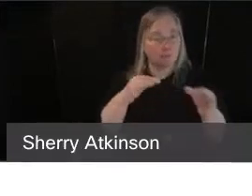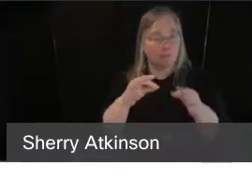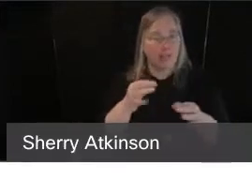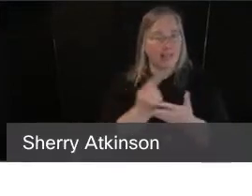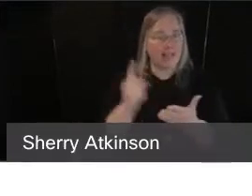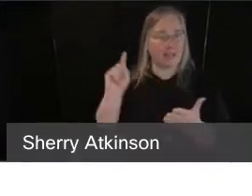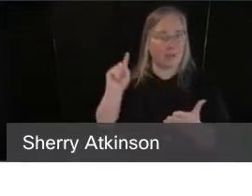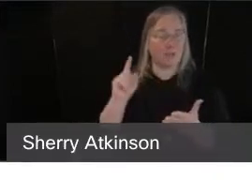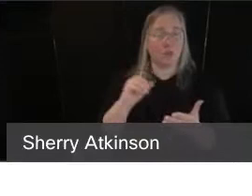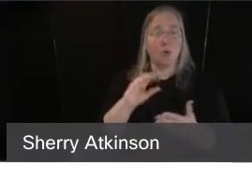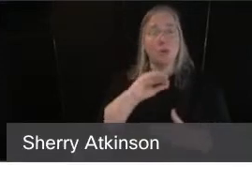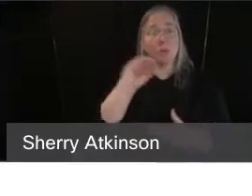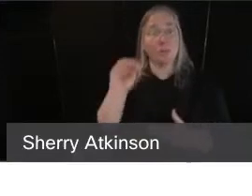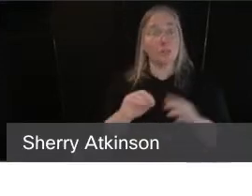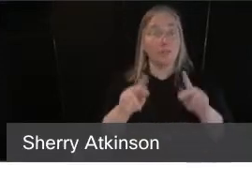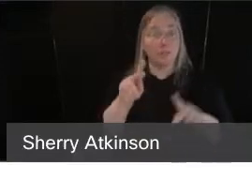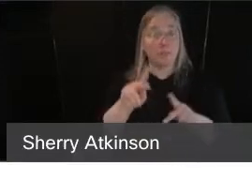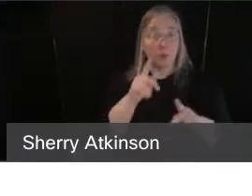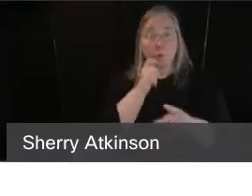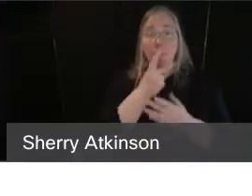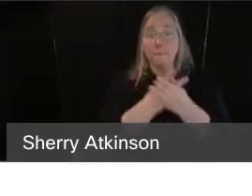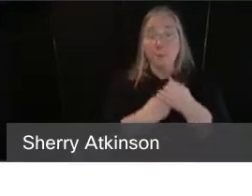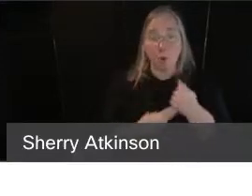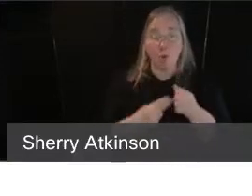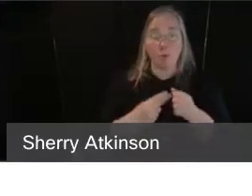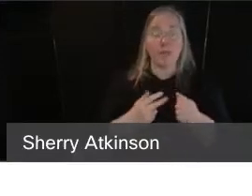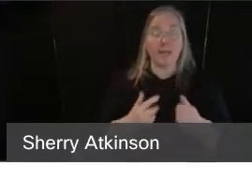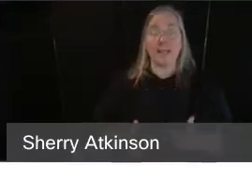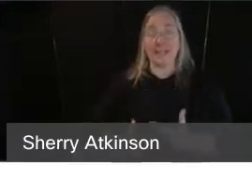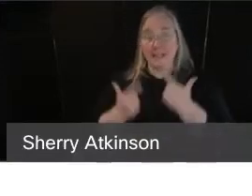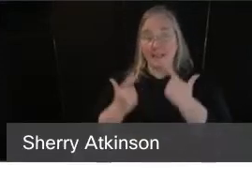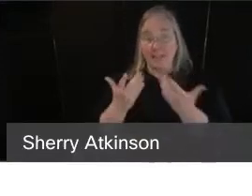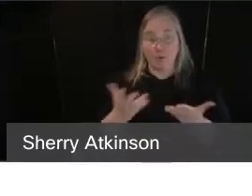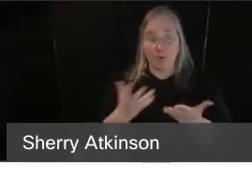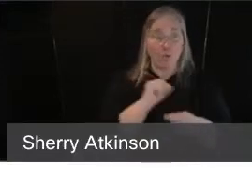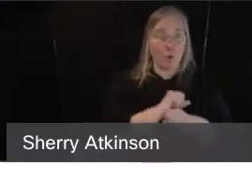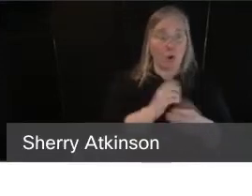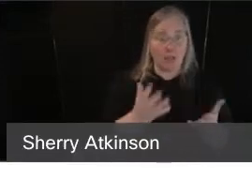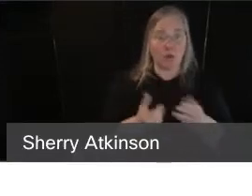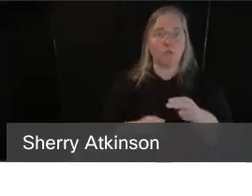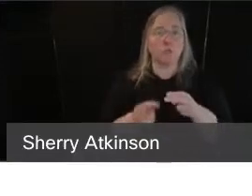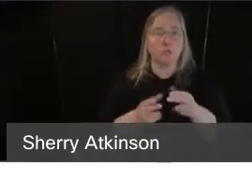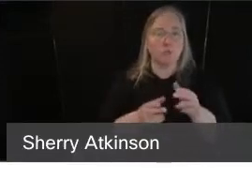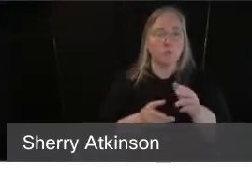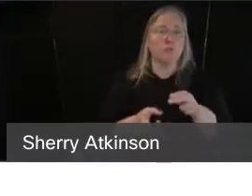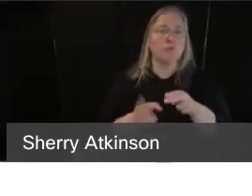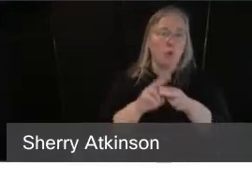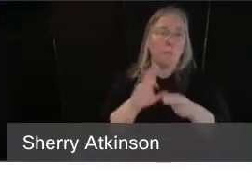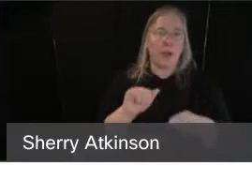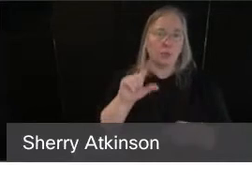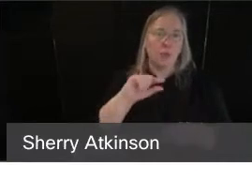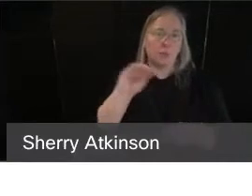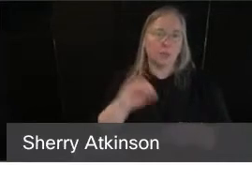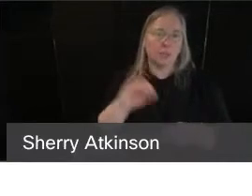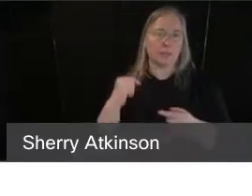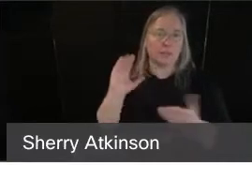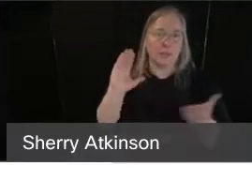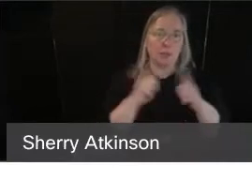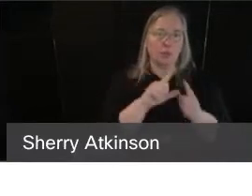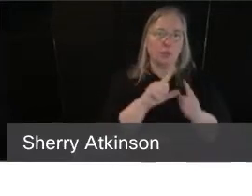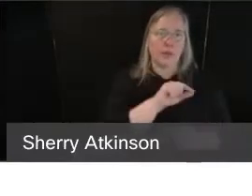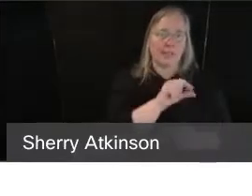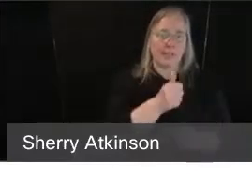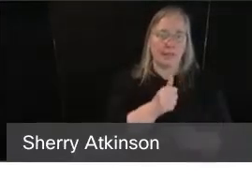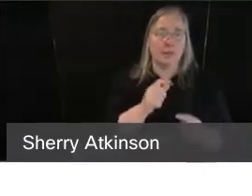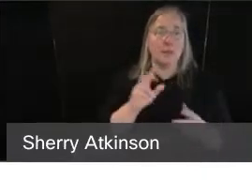of people living and working in the county grew by 20% since 2010, whereas the percentage of people with these